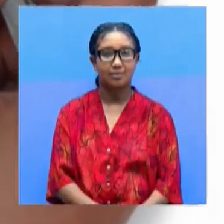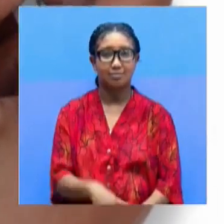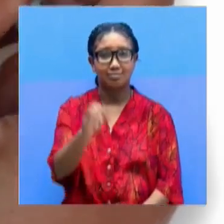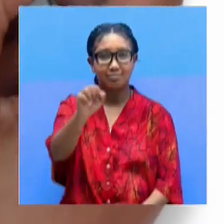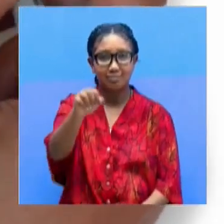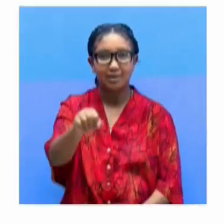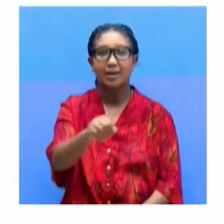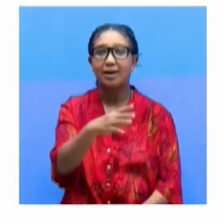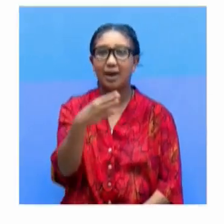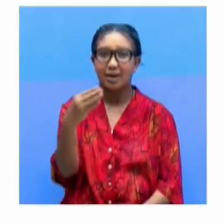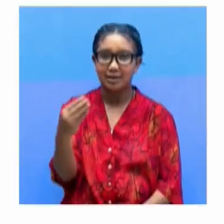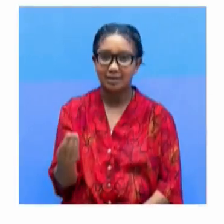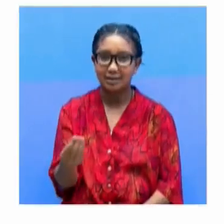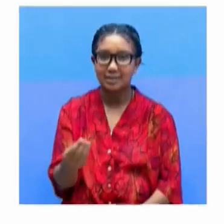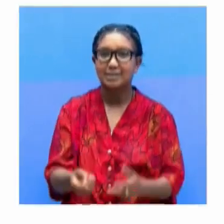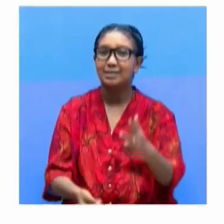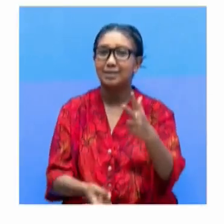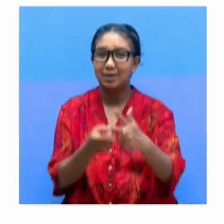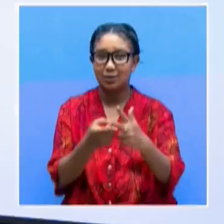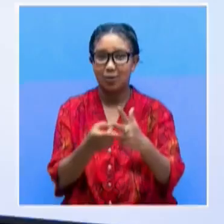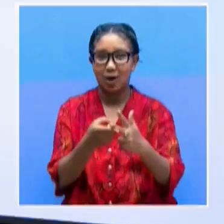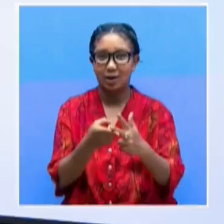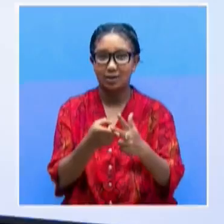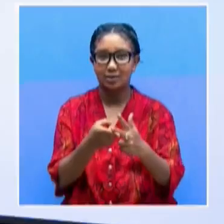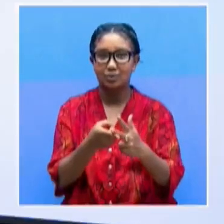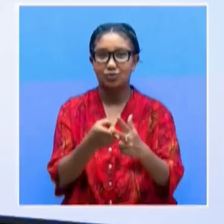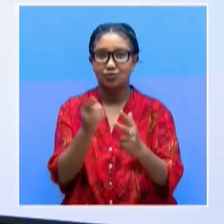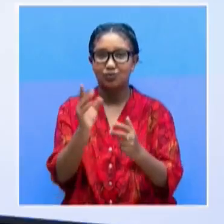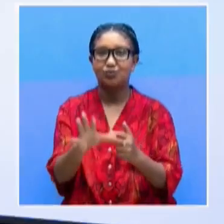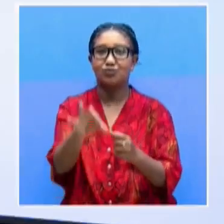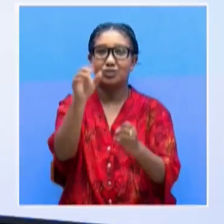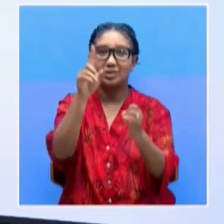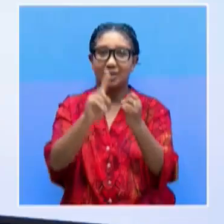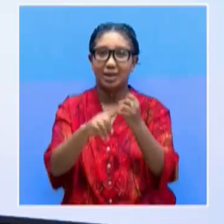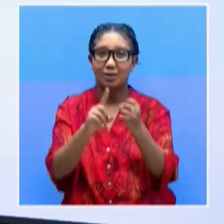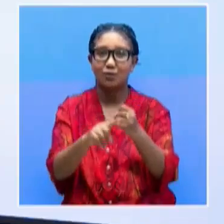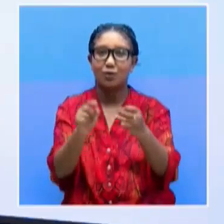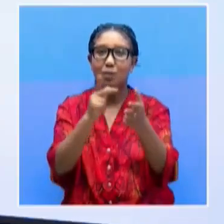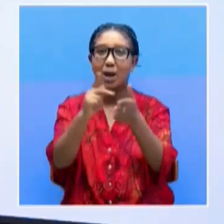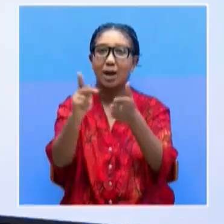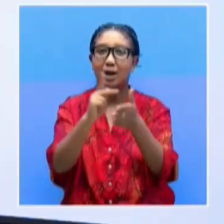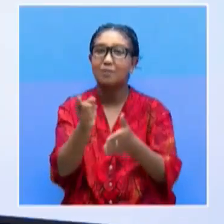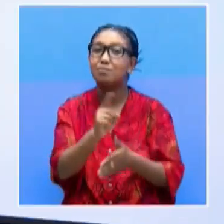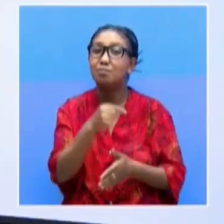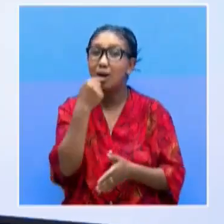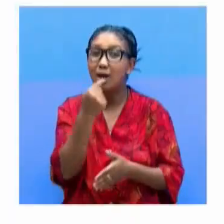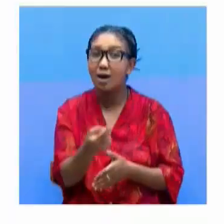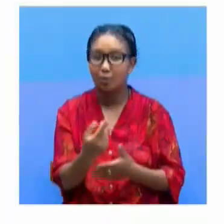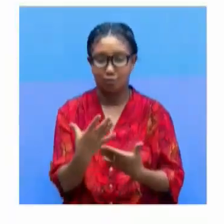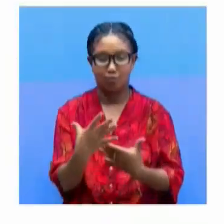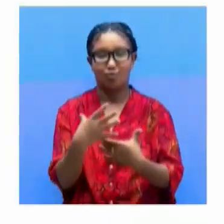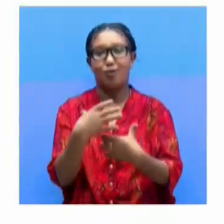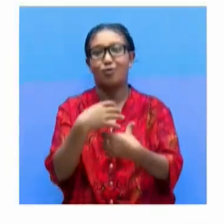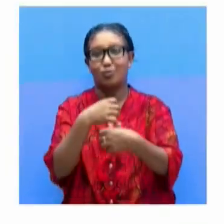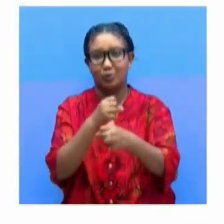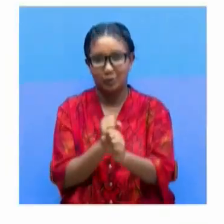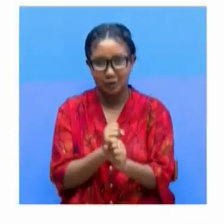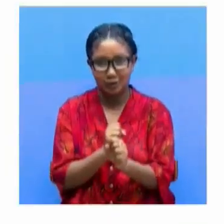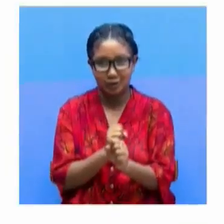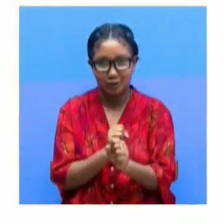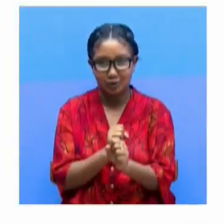Yes? And the third one, which you find at the end of your paragraph, is called conclusion.